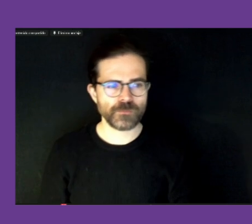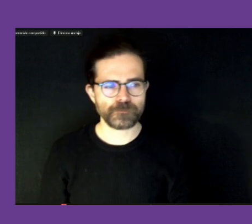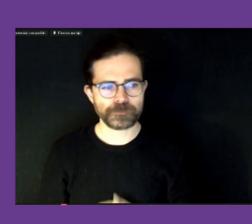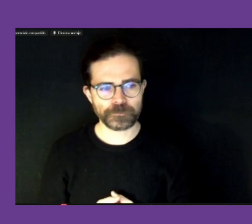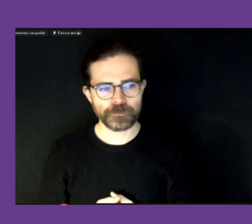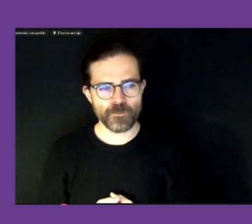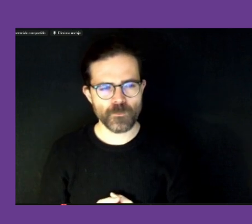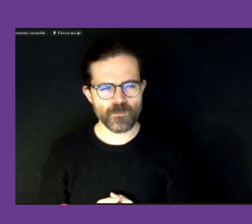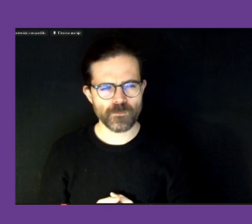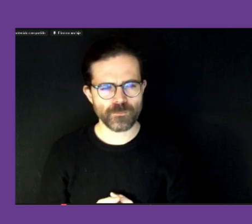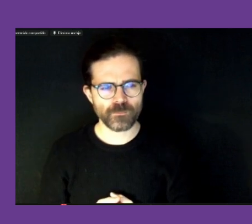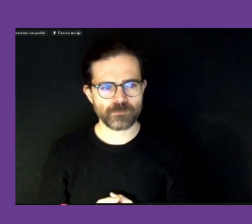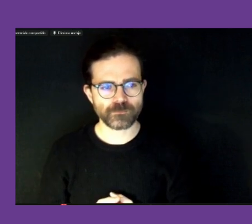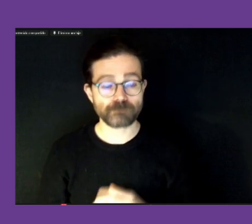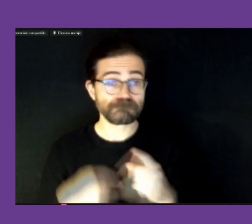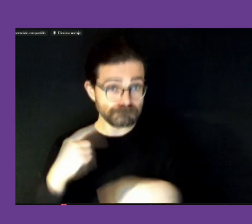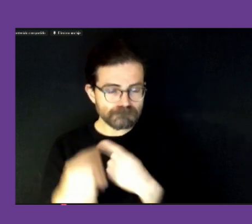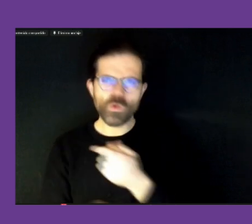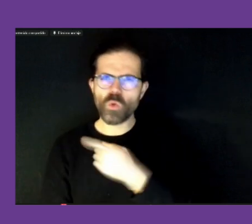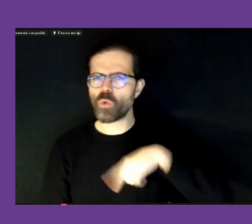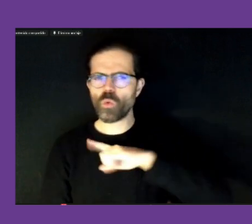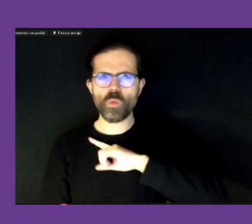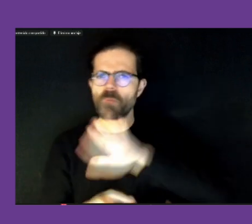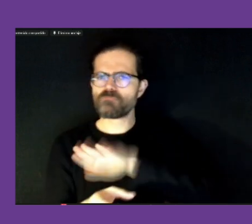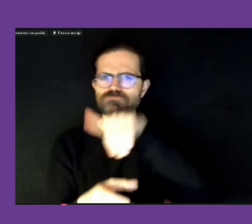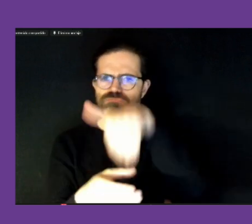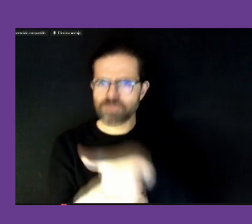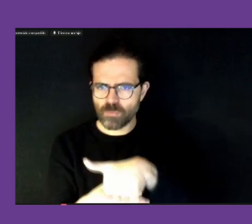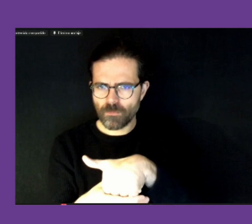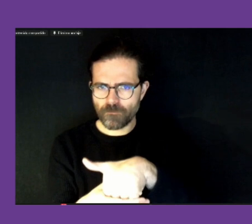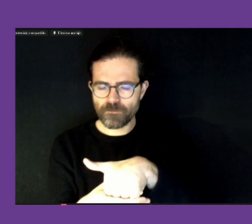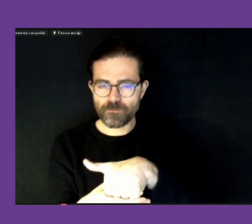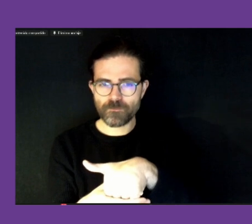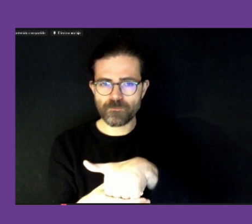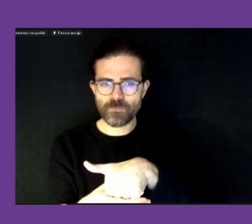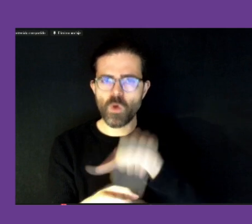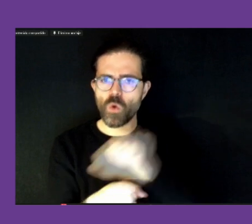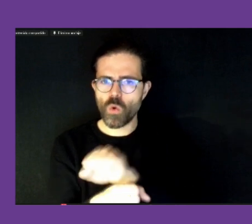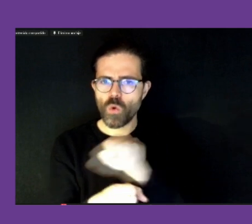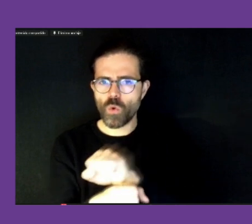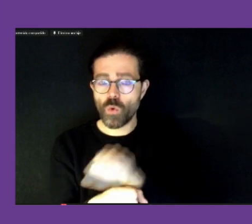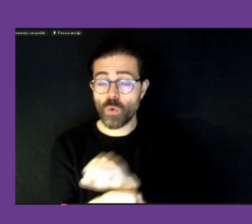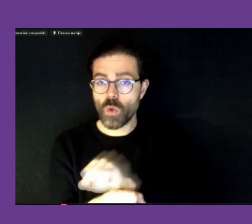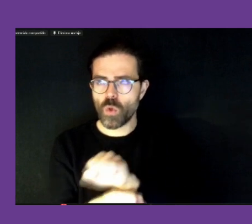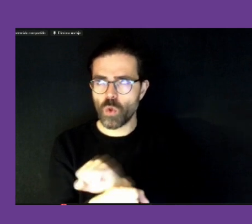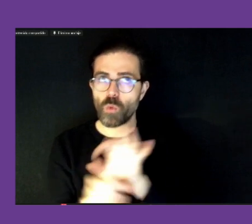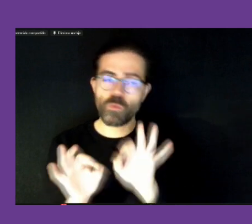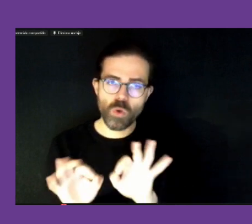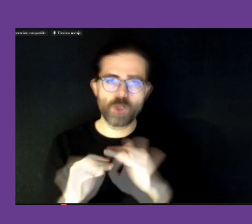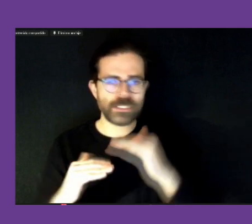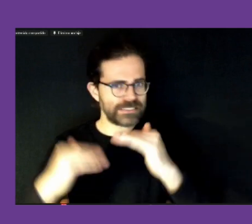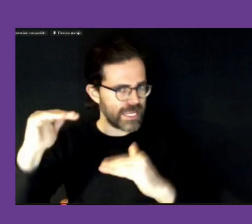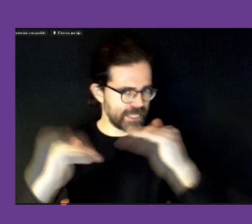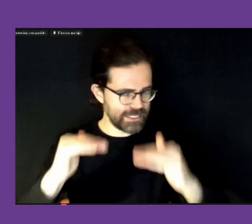So on our involvement in the different standardization work, our aim, as I mentioned, is to really bring the